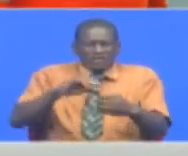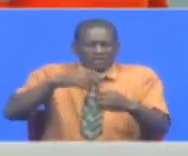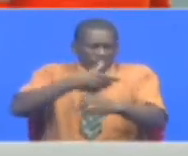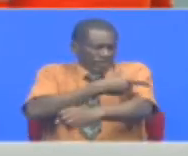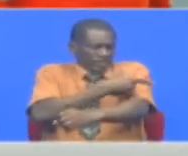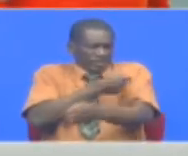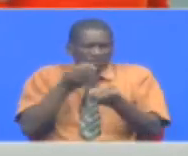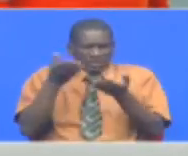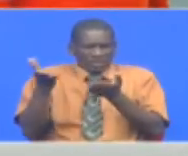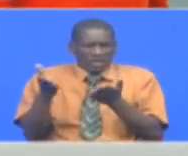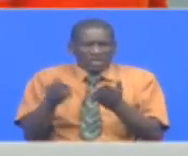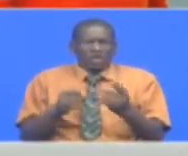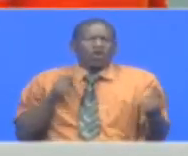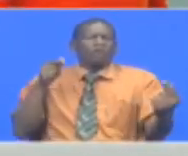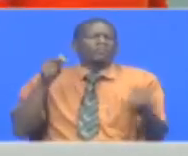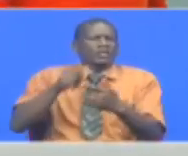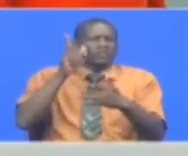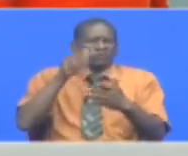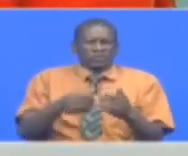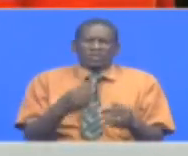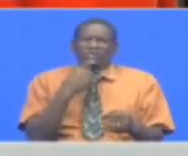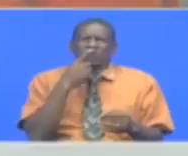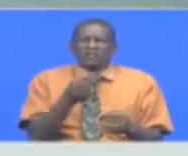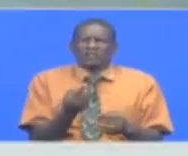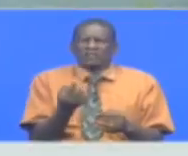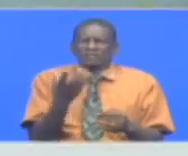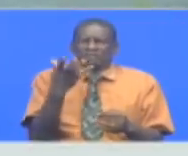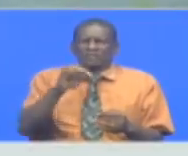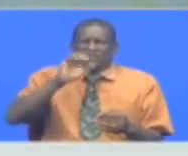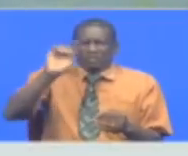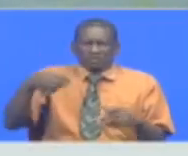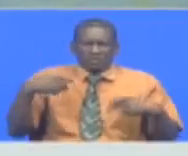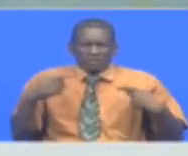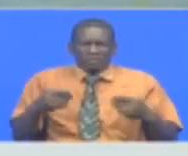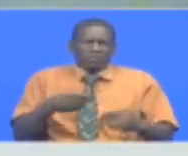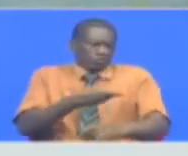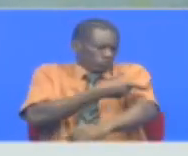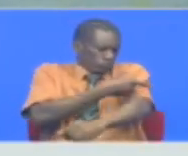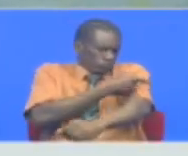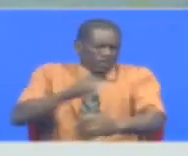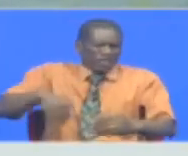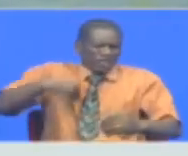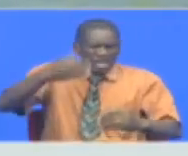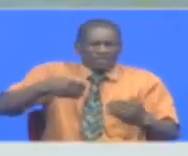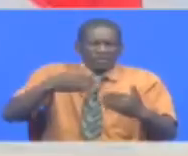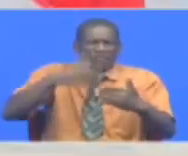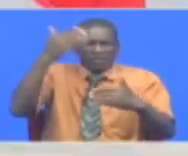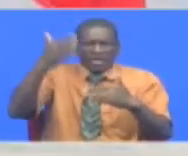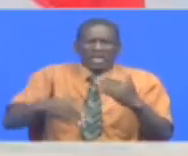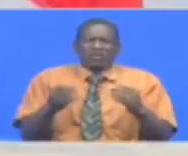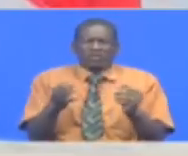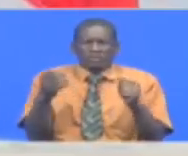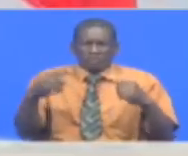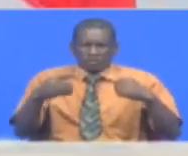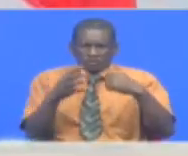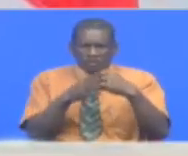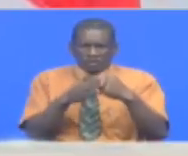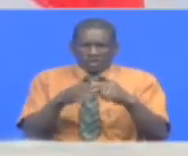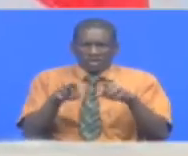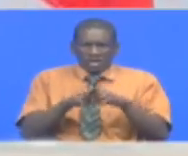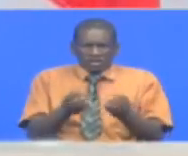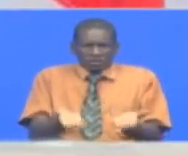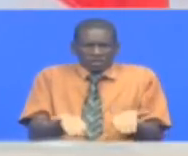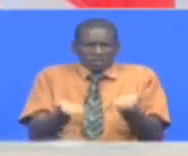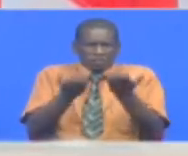aim of vaccinating 150,000 people each day before the end of September. Even as we scale up